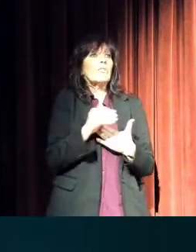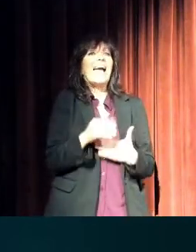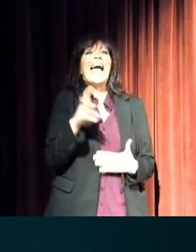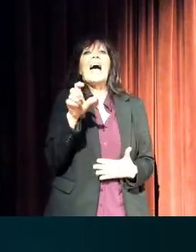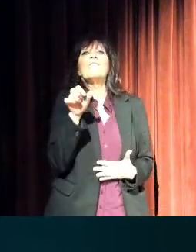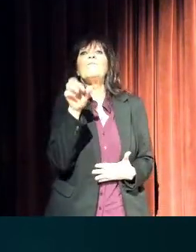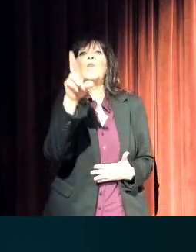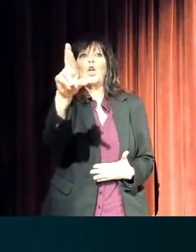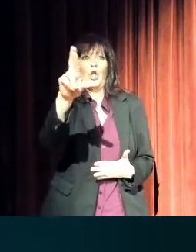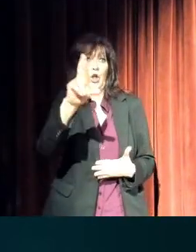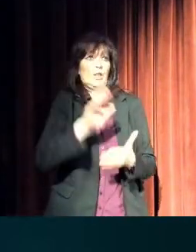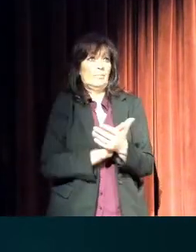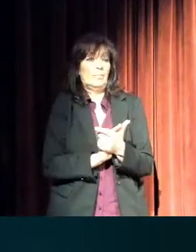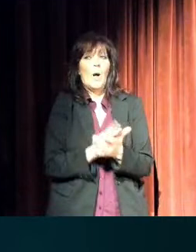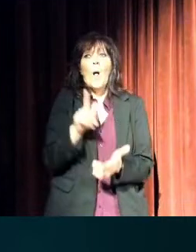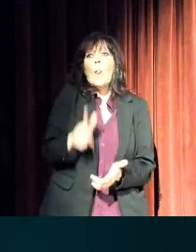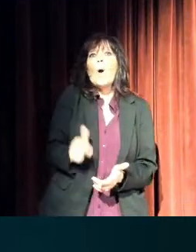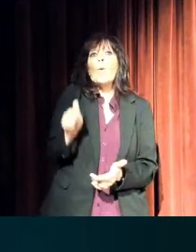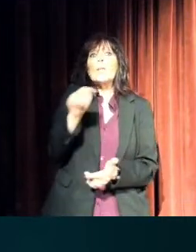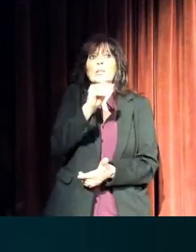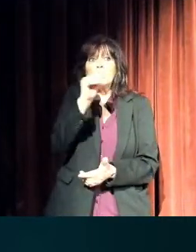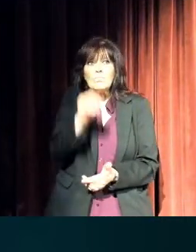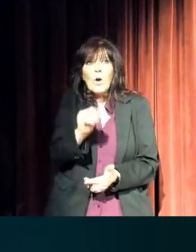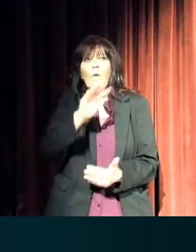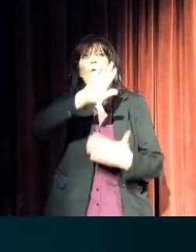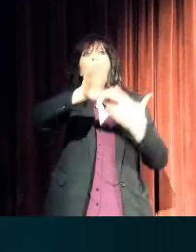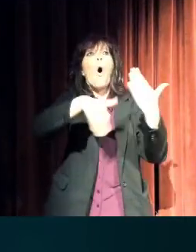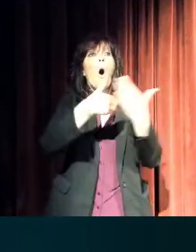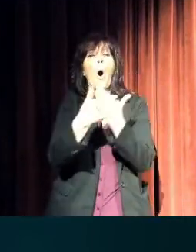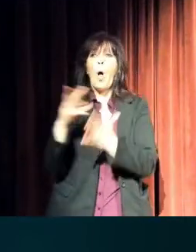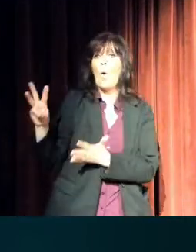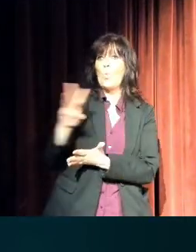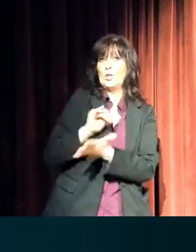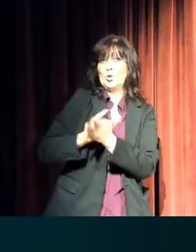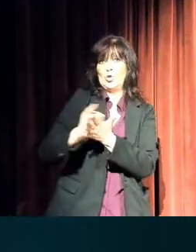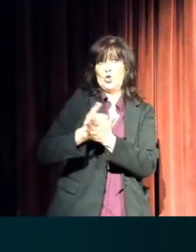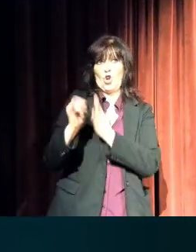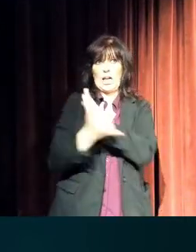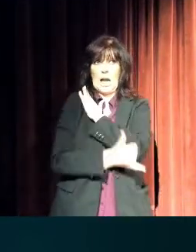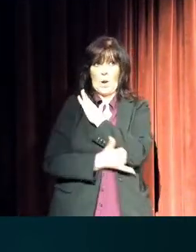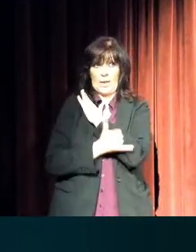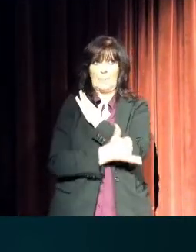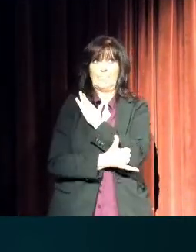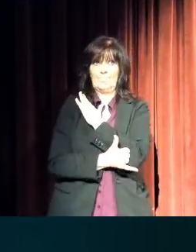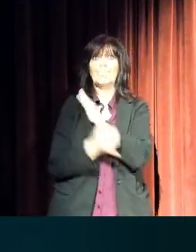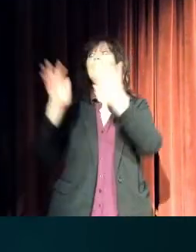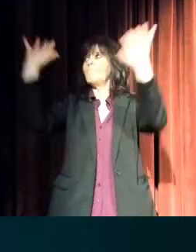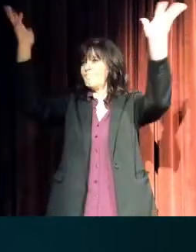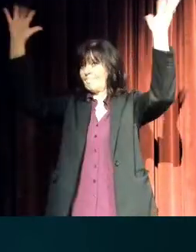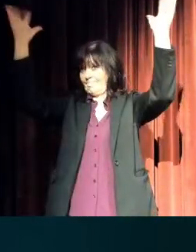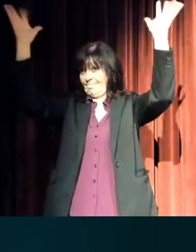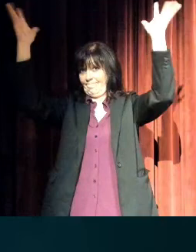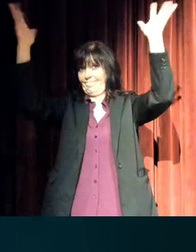ever had, the lowest rate of all Western New York counties.